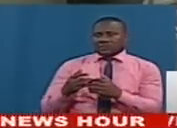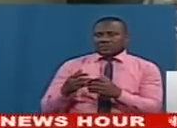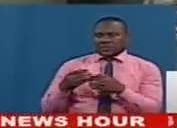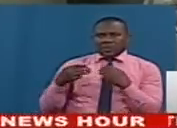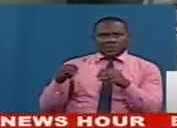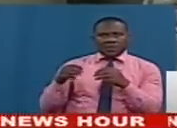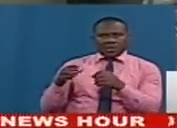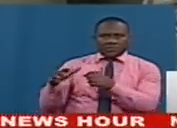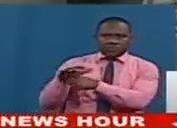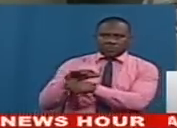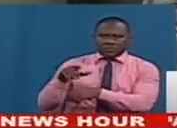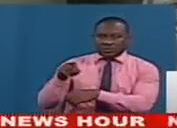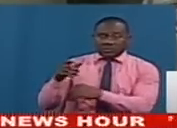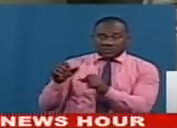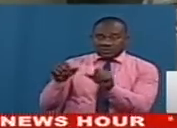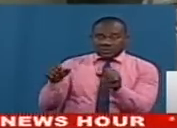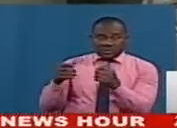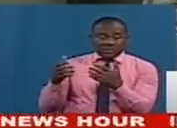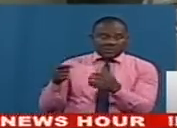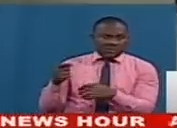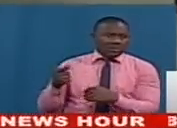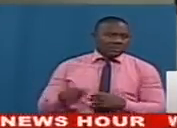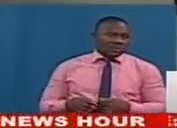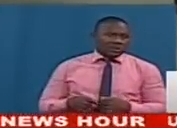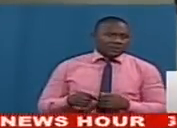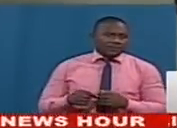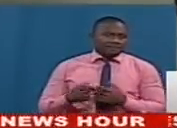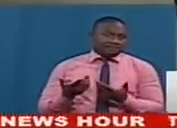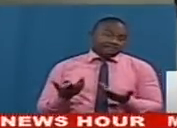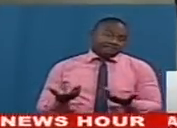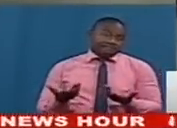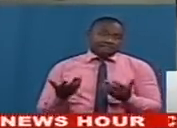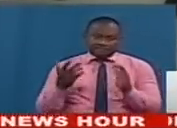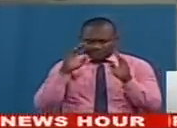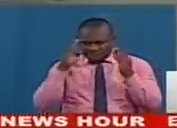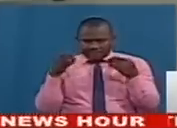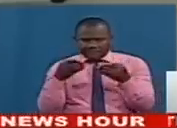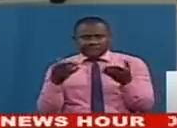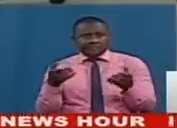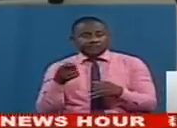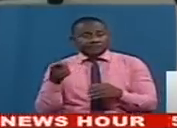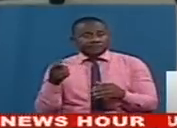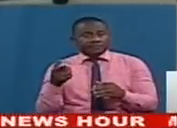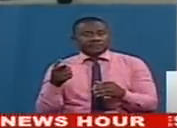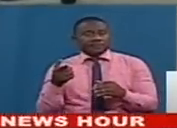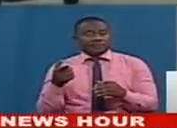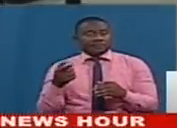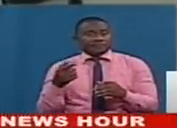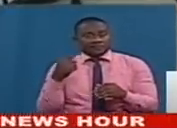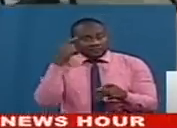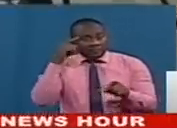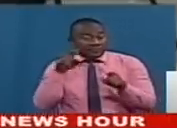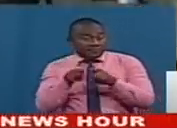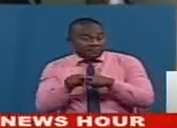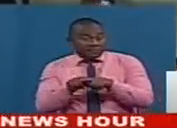accessibility. In this area, priority attention is being given to the structuring of strong off-taker agreements